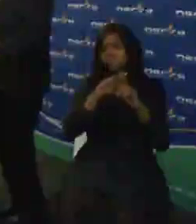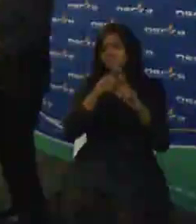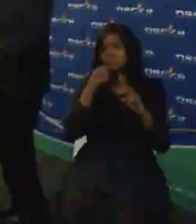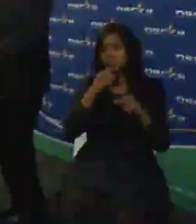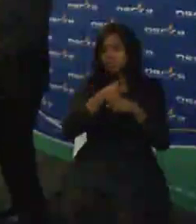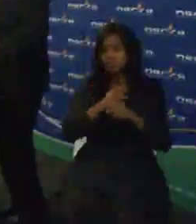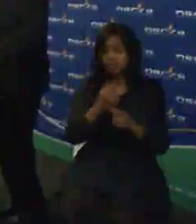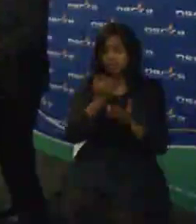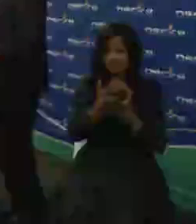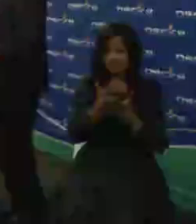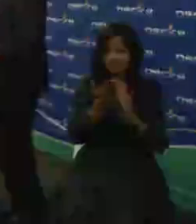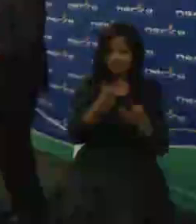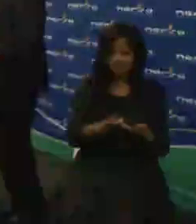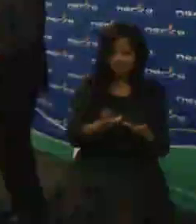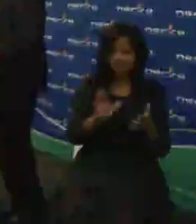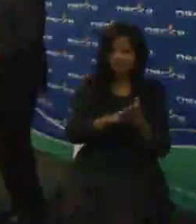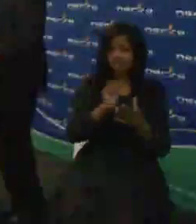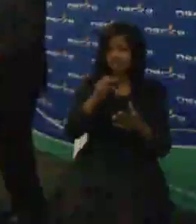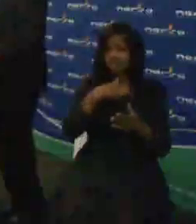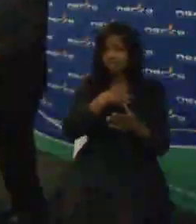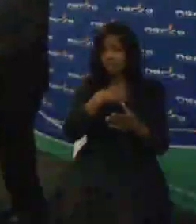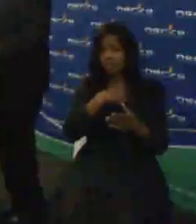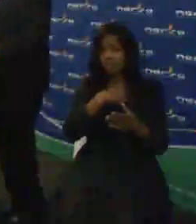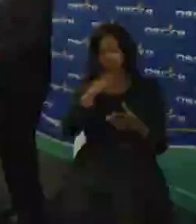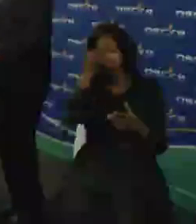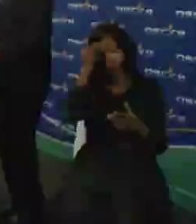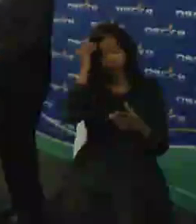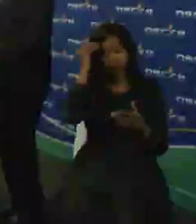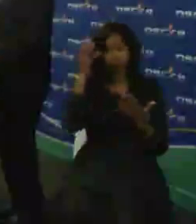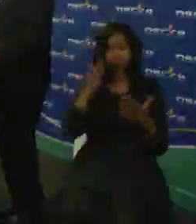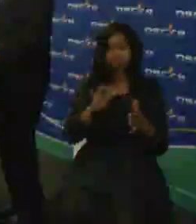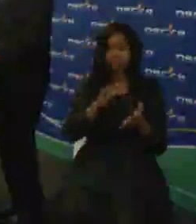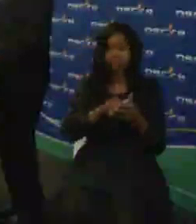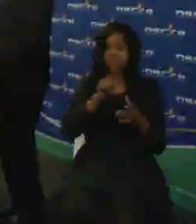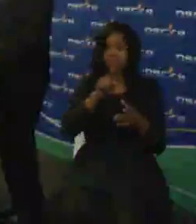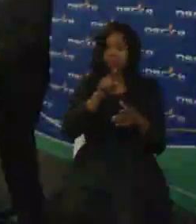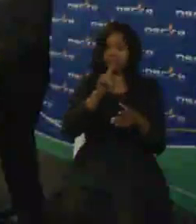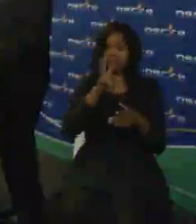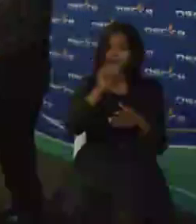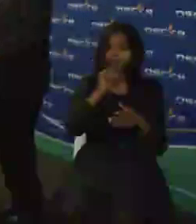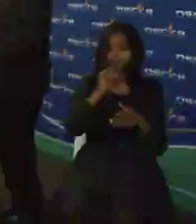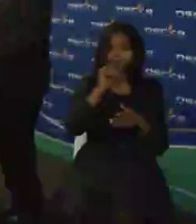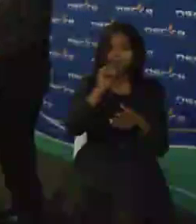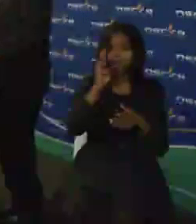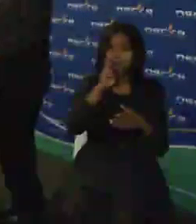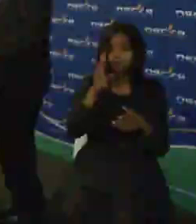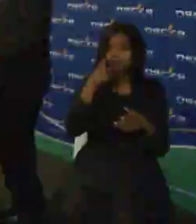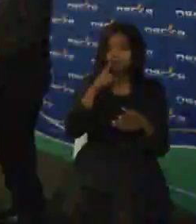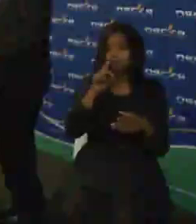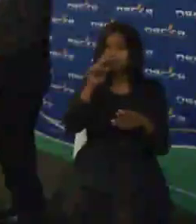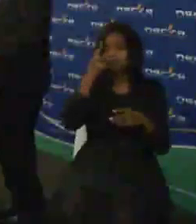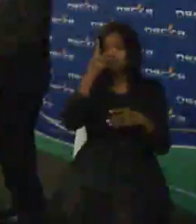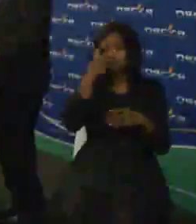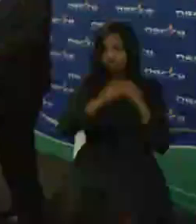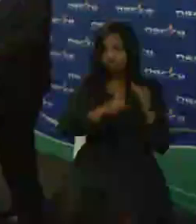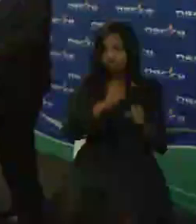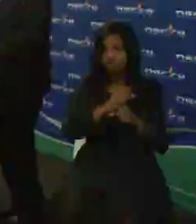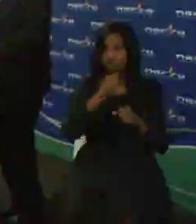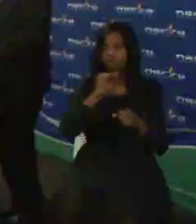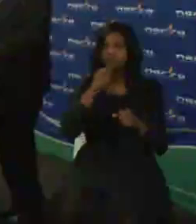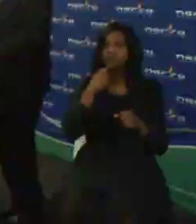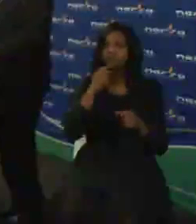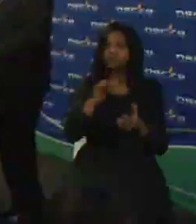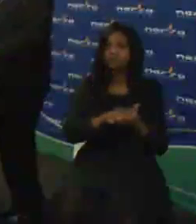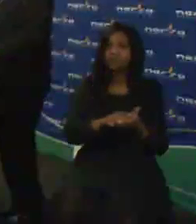an application and your own acknowledgement is that you are 50 billion short for the first 2 years. Yes, we have said